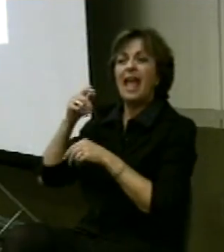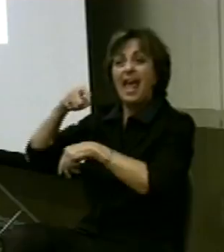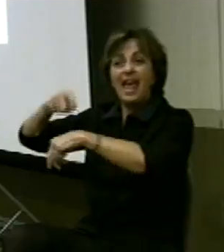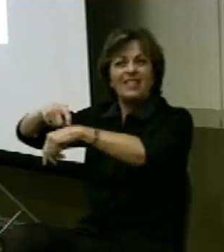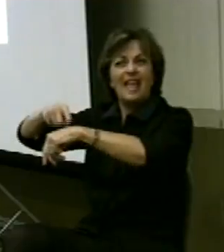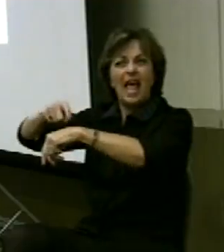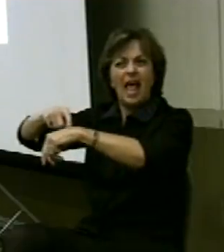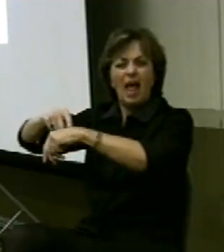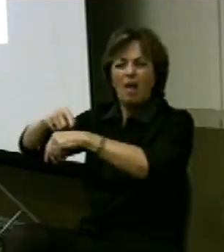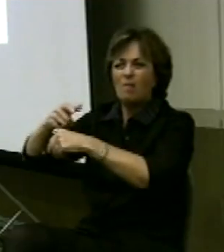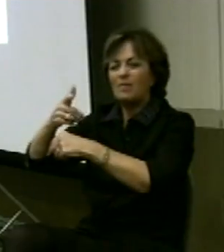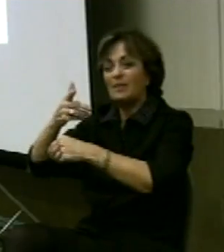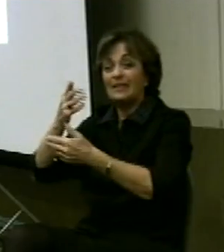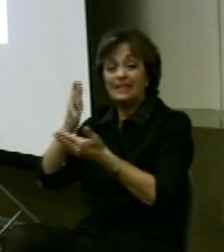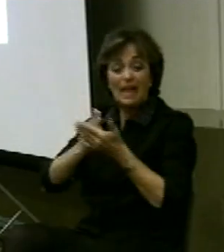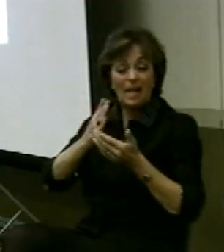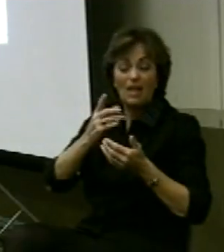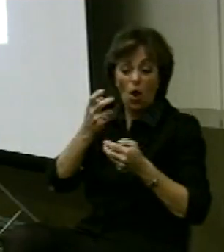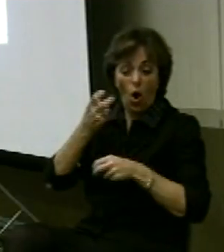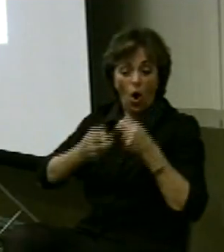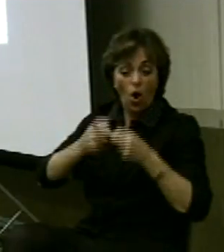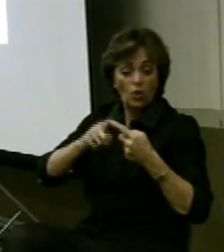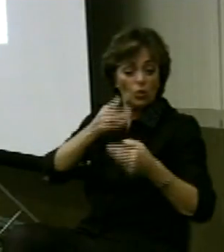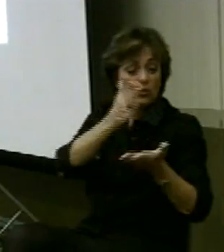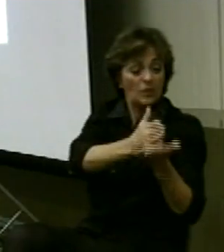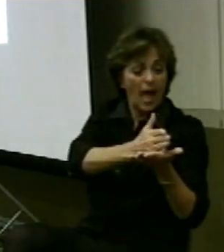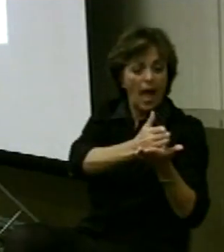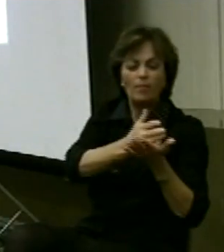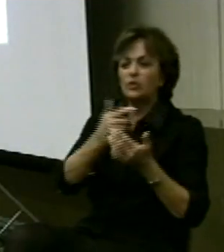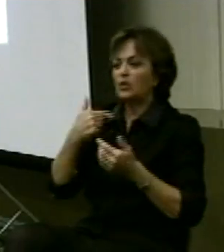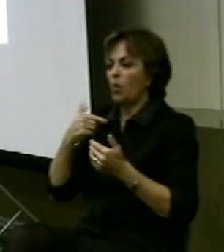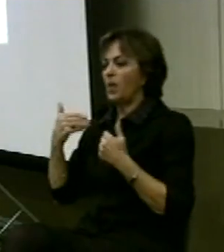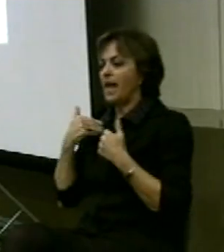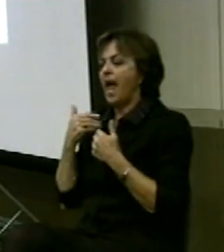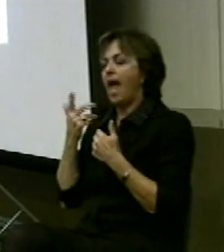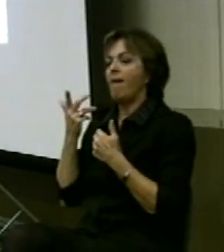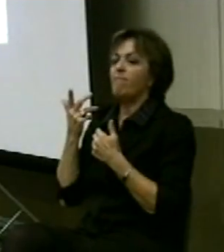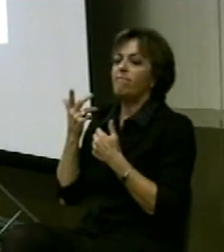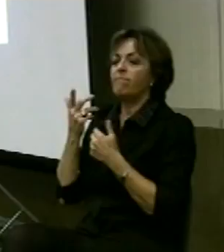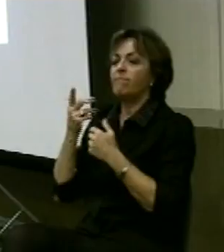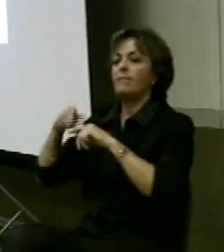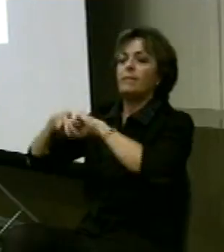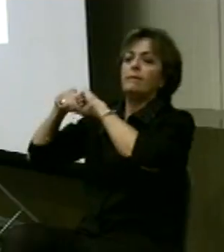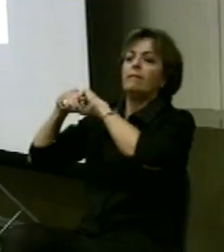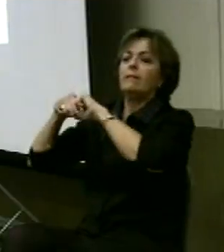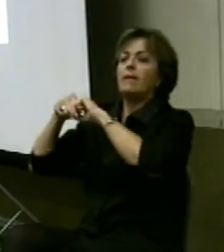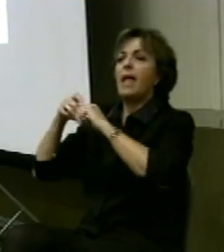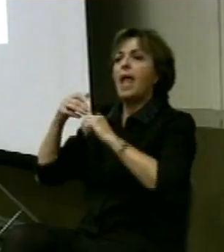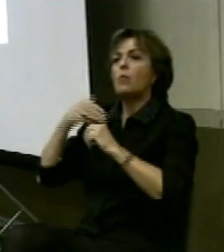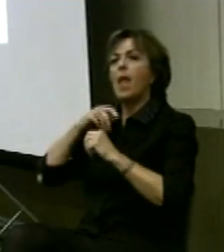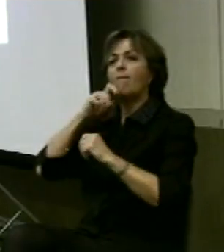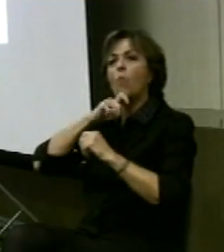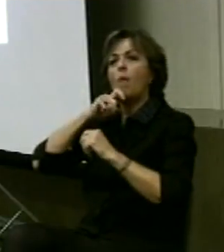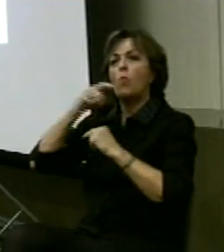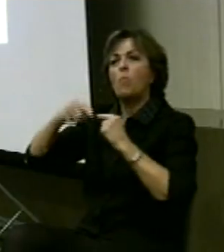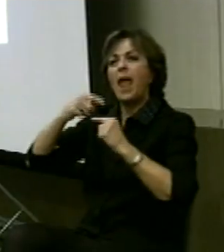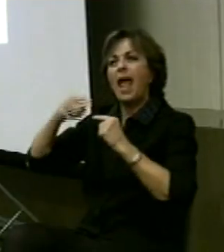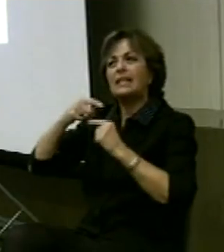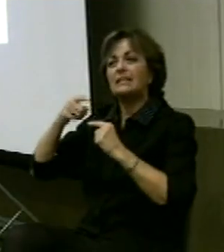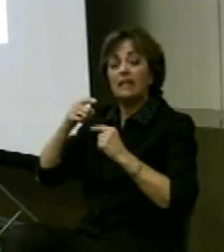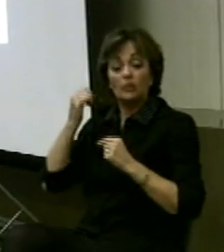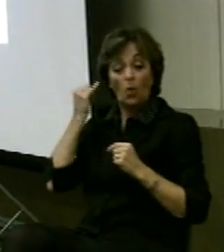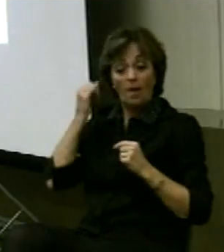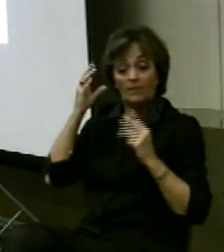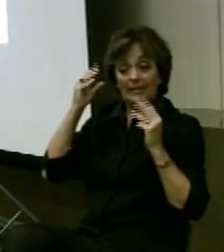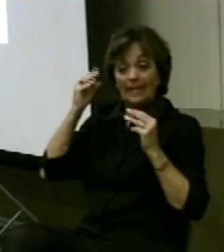clock. So we create a partial interval, and we just have her put loose rubber bands on. So if she's teaching, the motivator goes off,